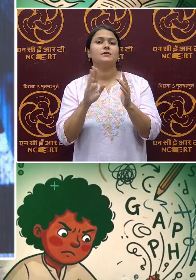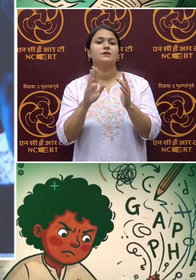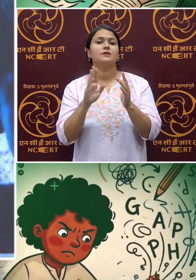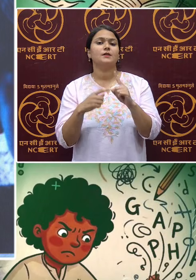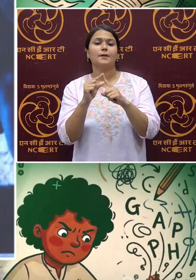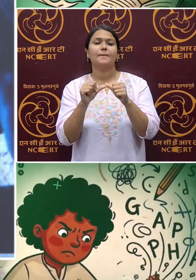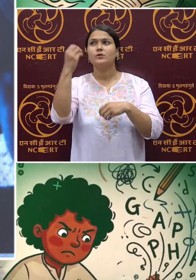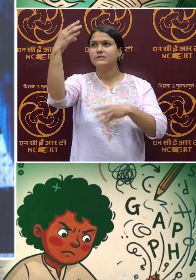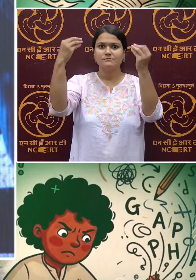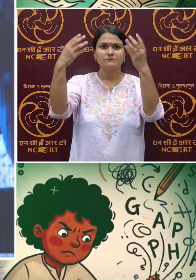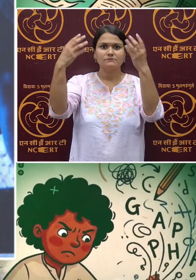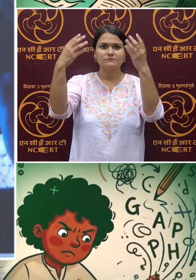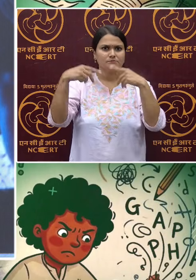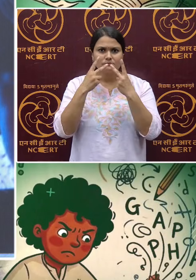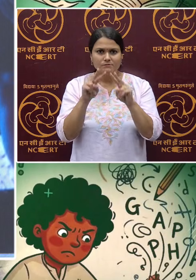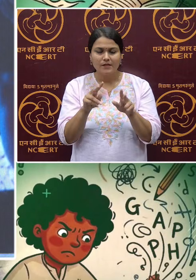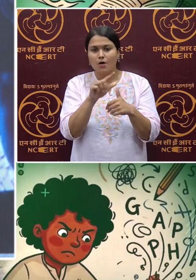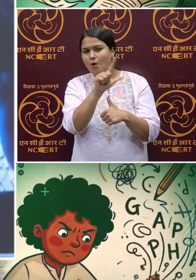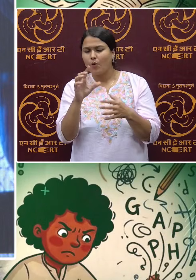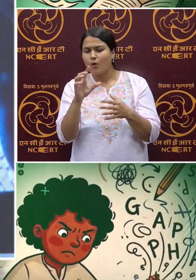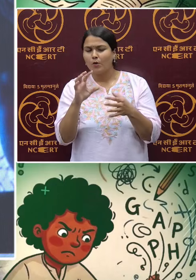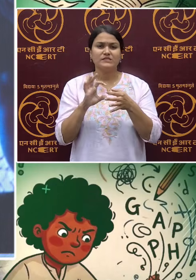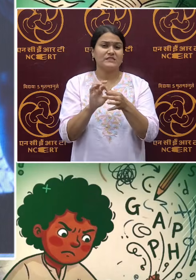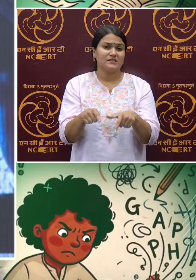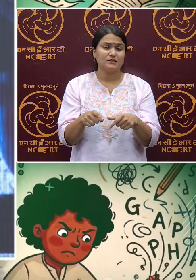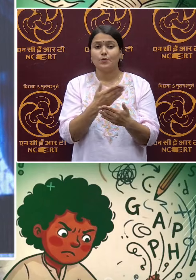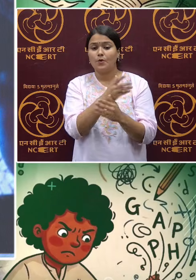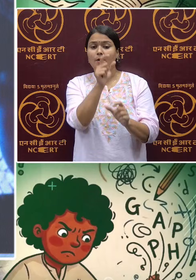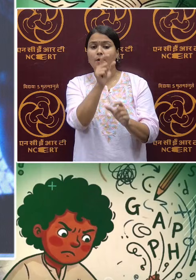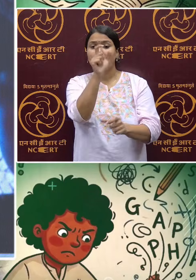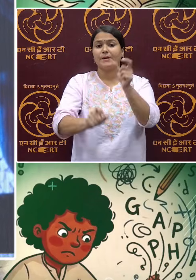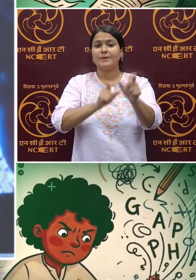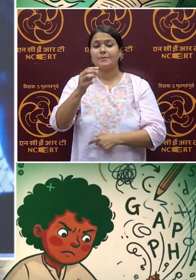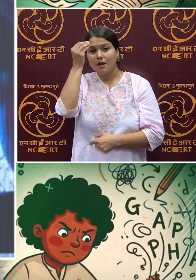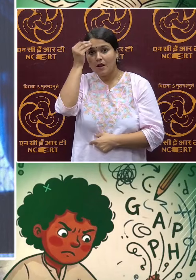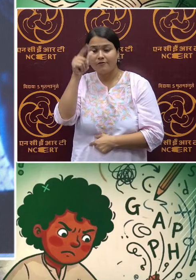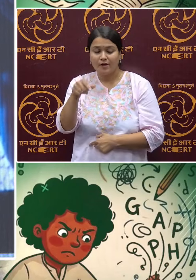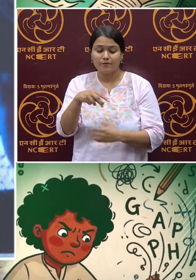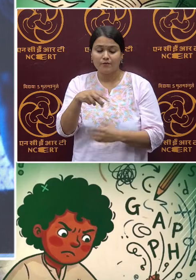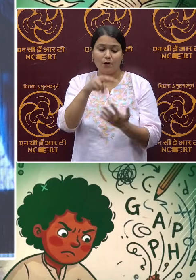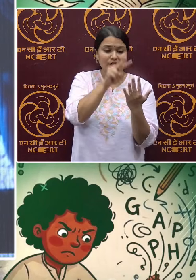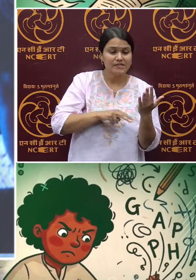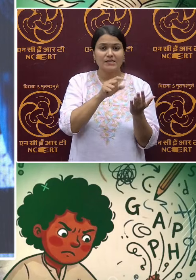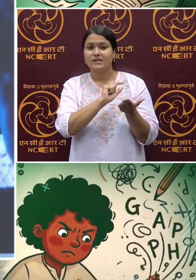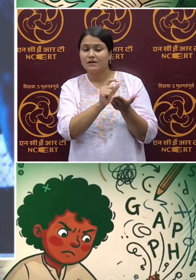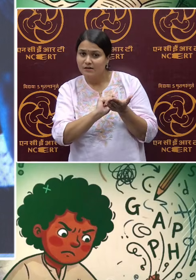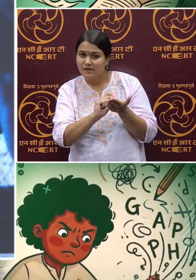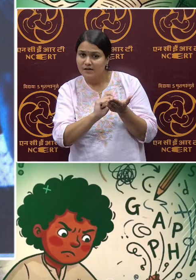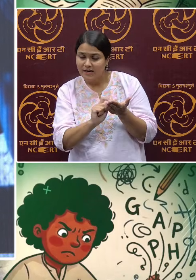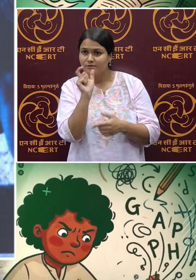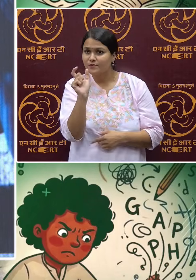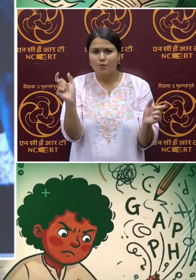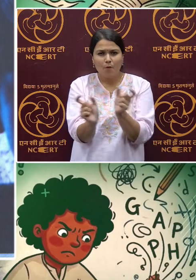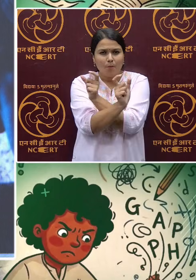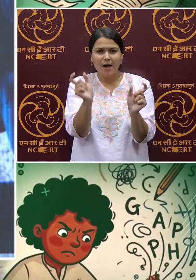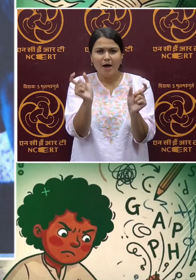to reading, and of course more related to reading and spelling it out. It's a language, of course, related to